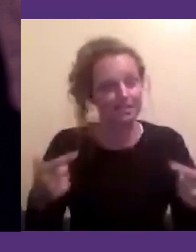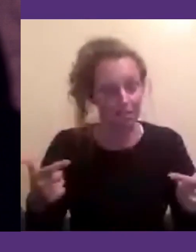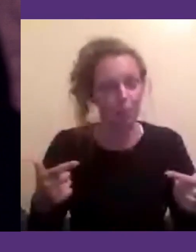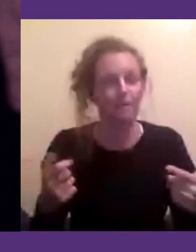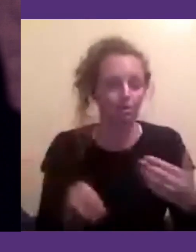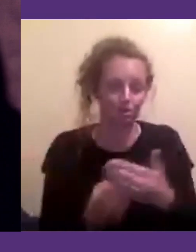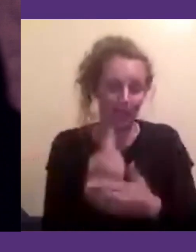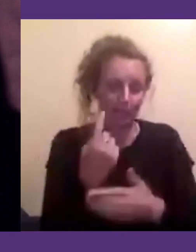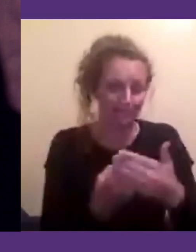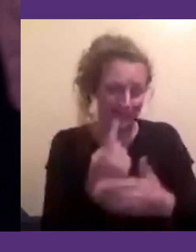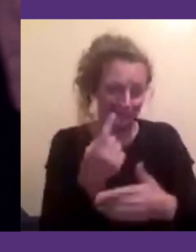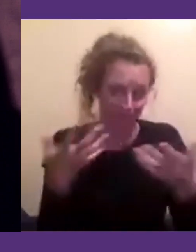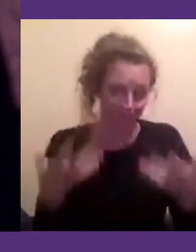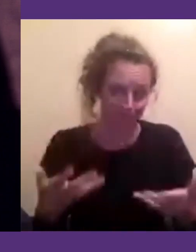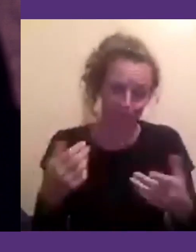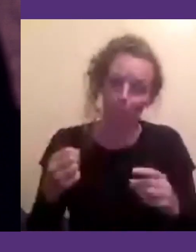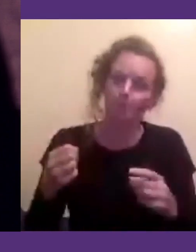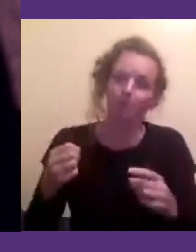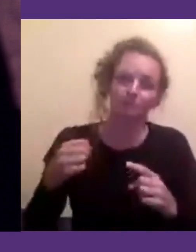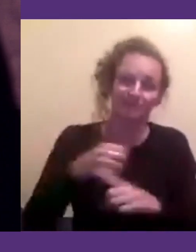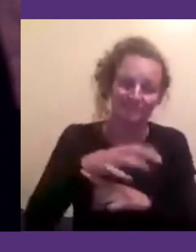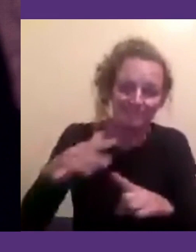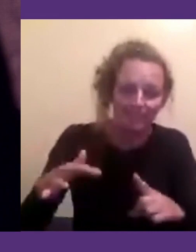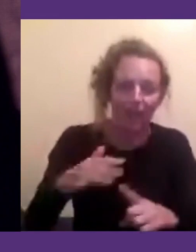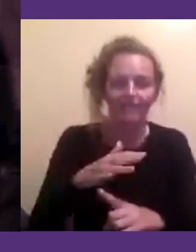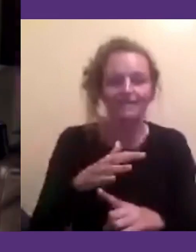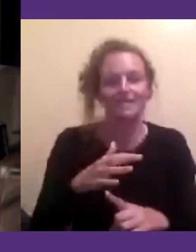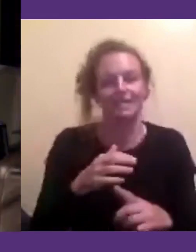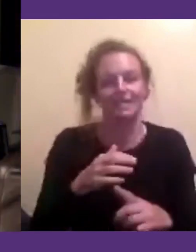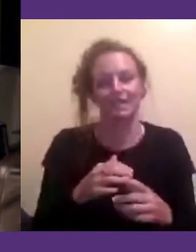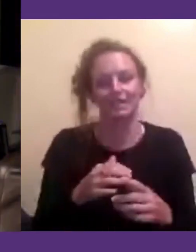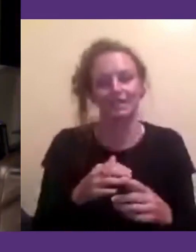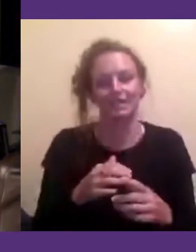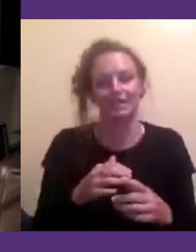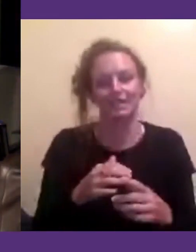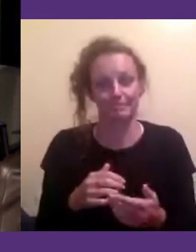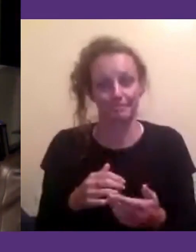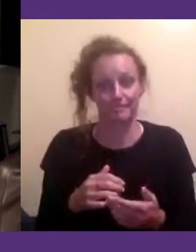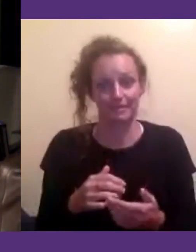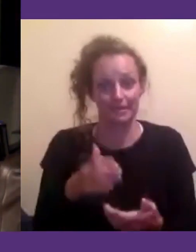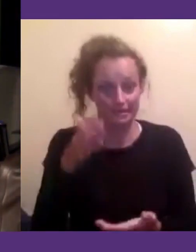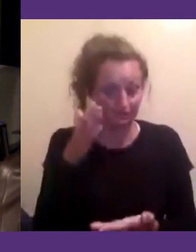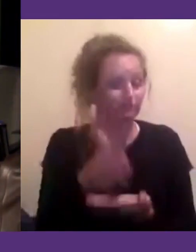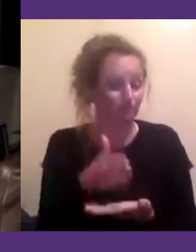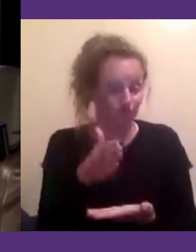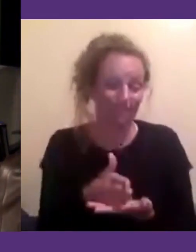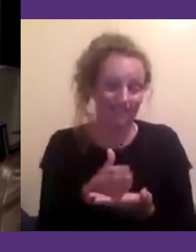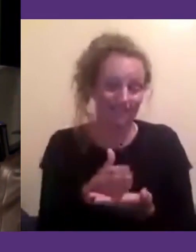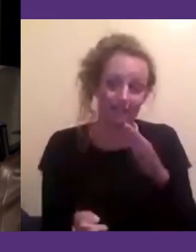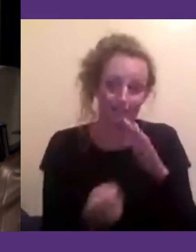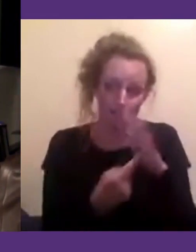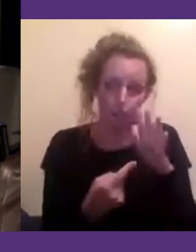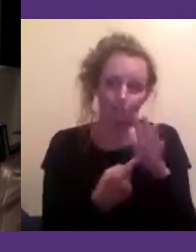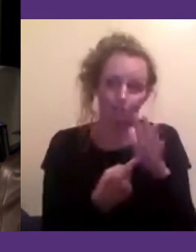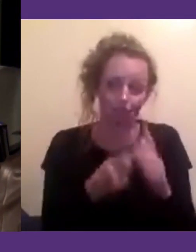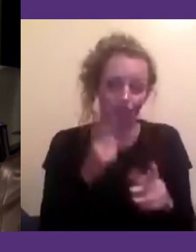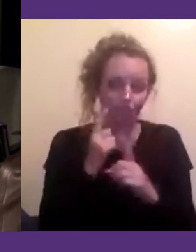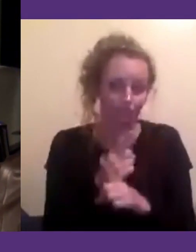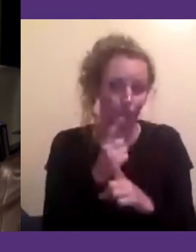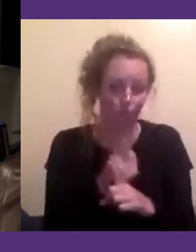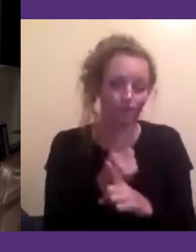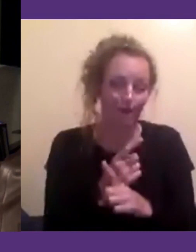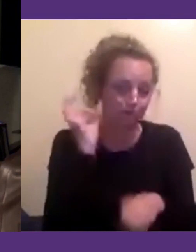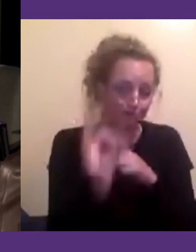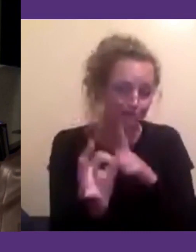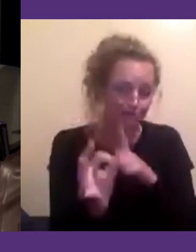It has been important to talk about certain things. Yeah, it's natural, I guess, that you feel like you've got a voice and you need to use it. Yeah. That's But I think the